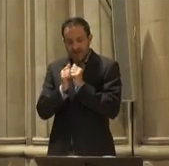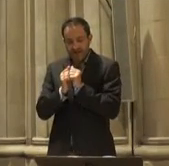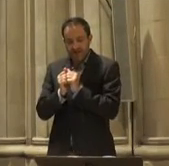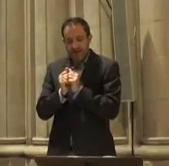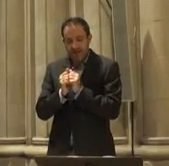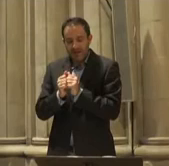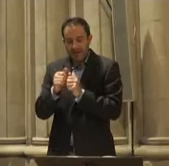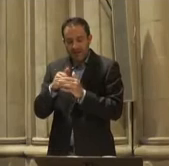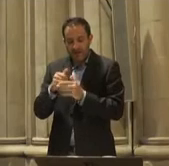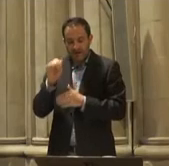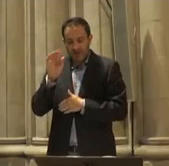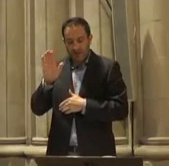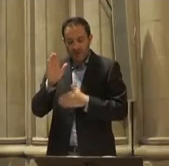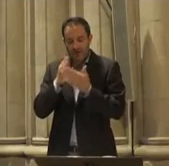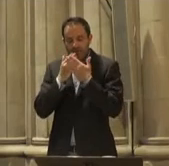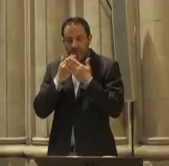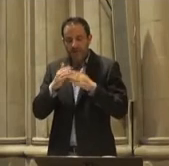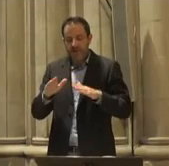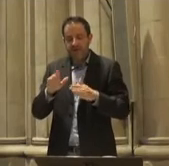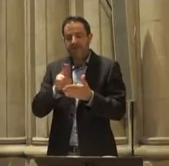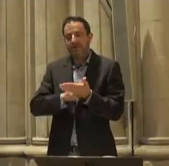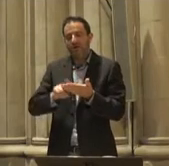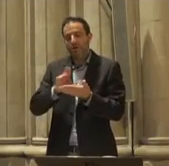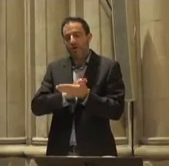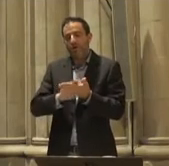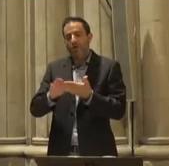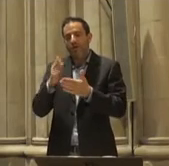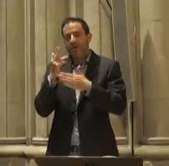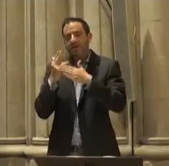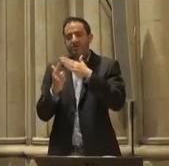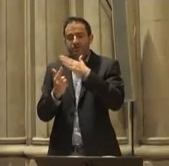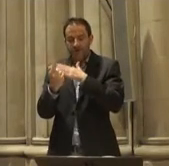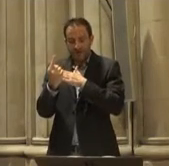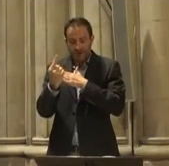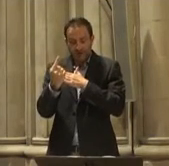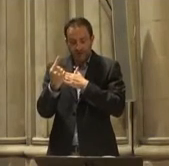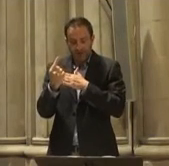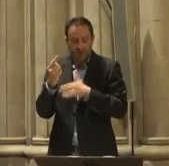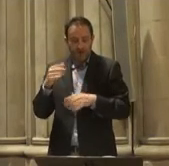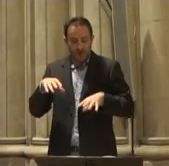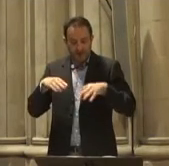in your peace. Holy Trinity,